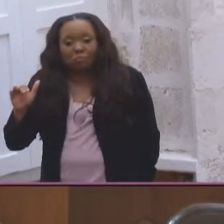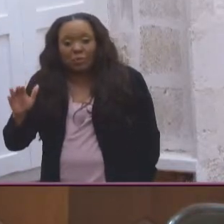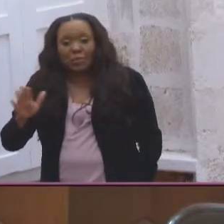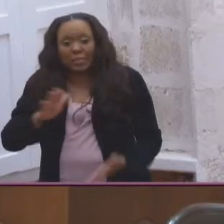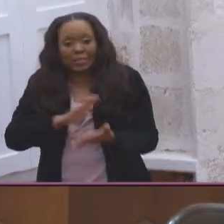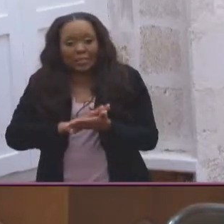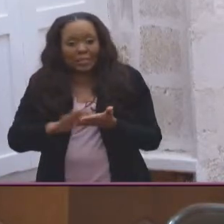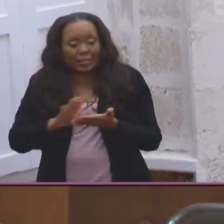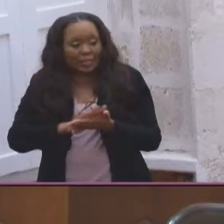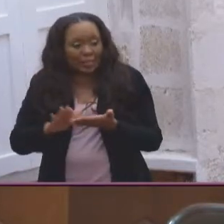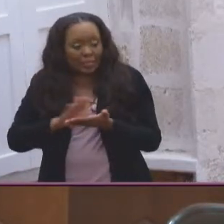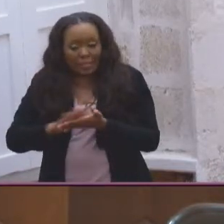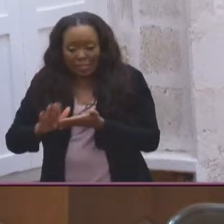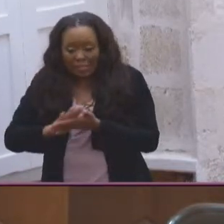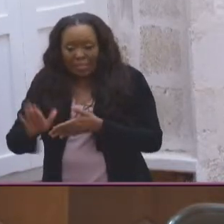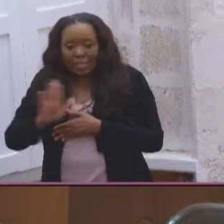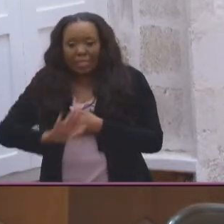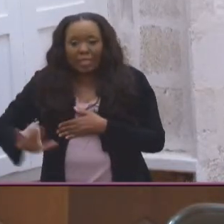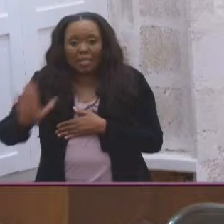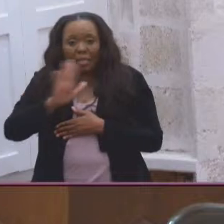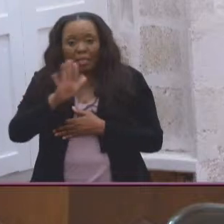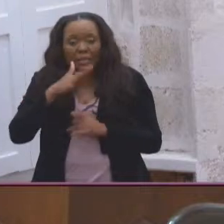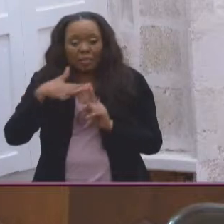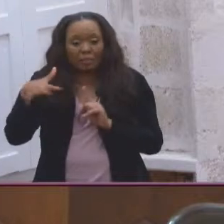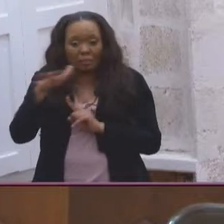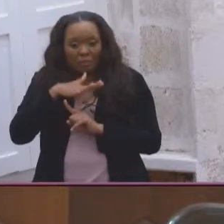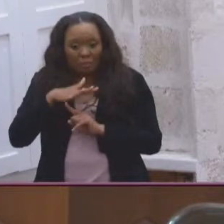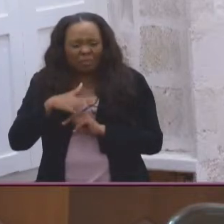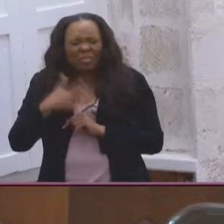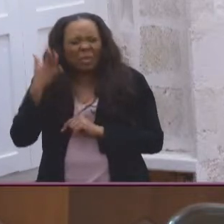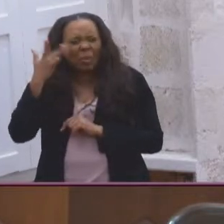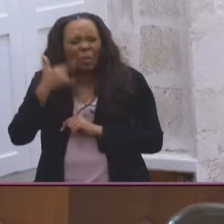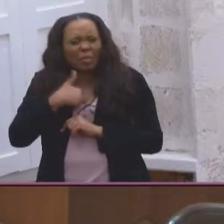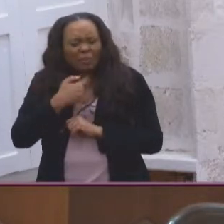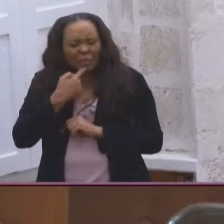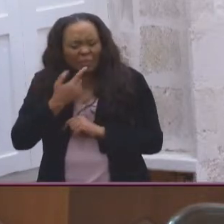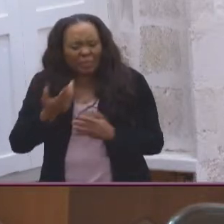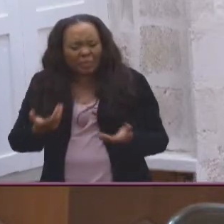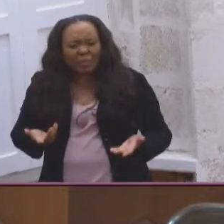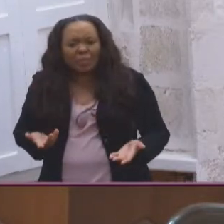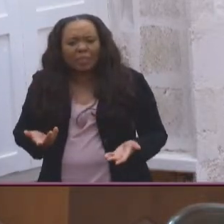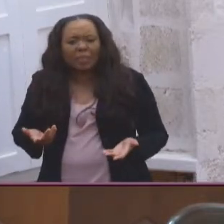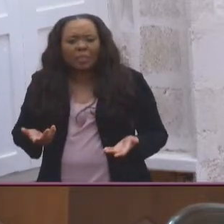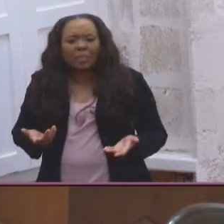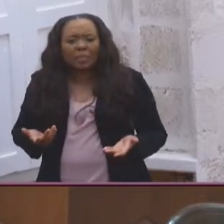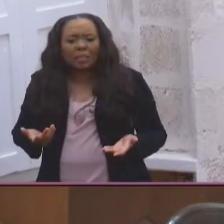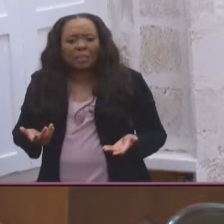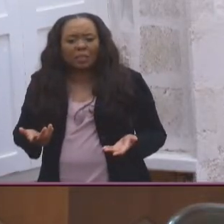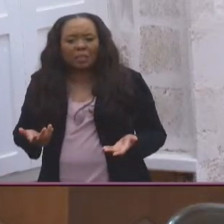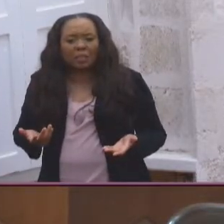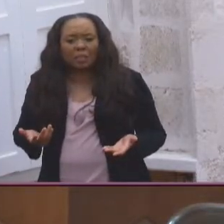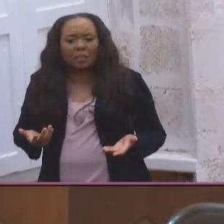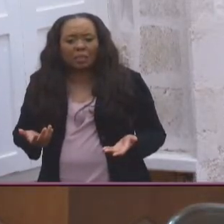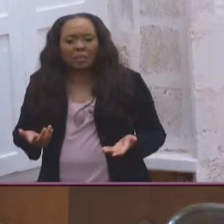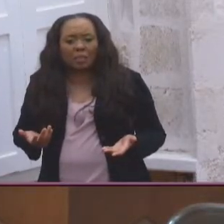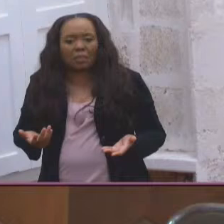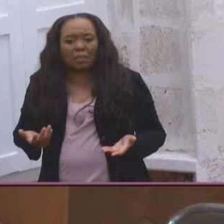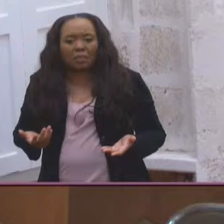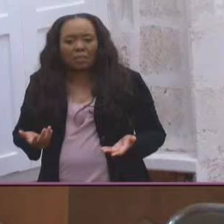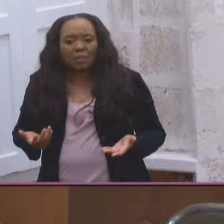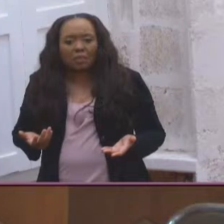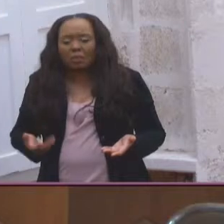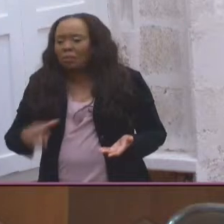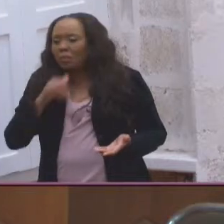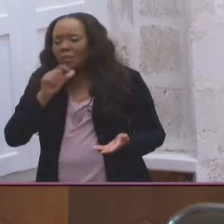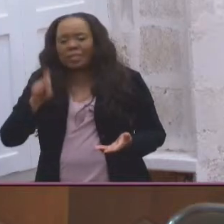their surroundings. And why am I saying this? Because one, I'm not saying that we have to go the route of making that a policy,